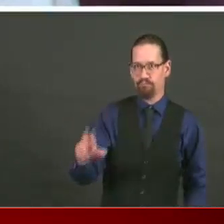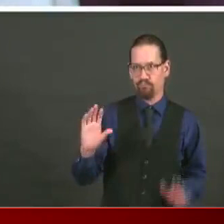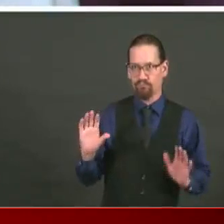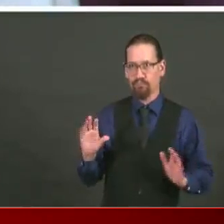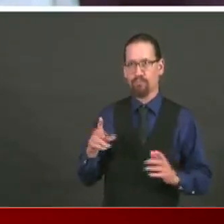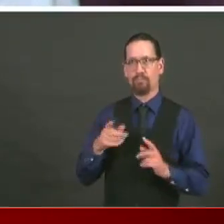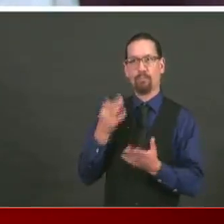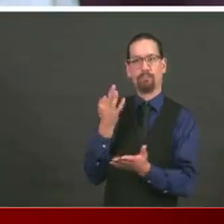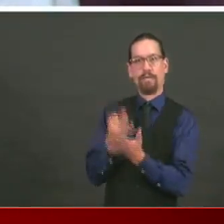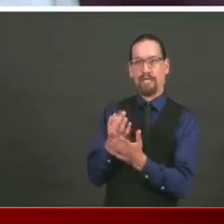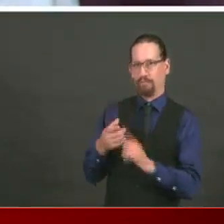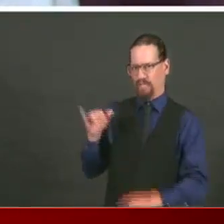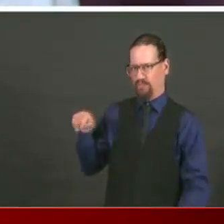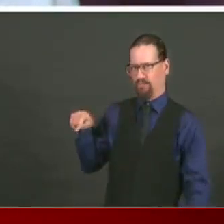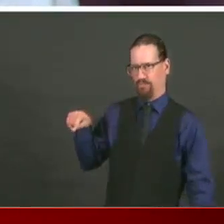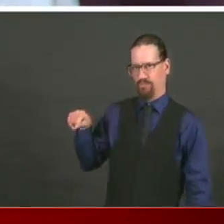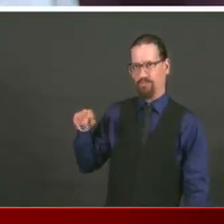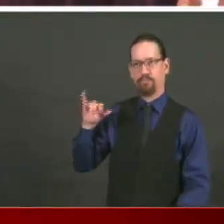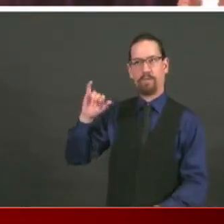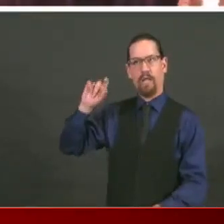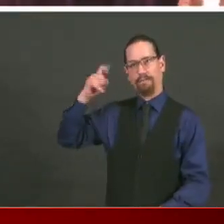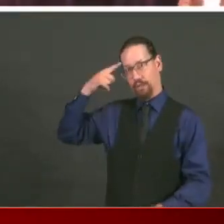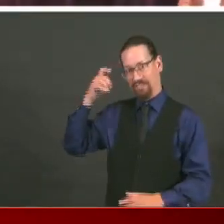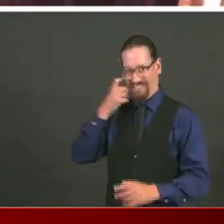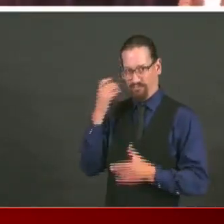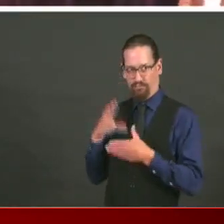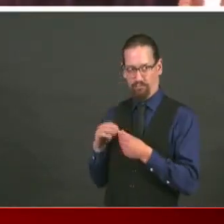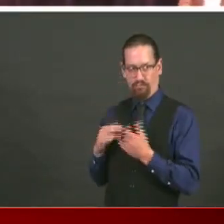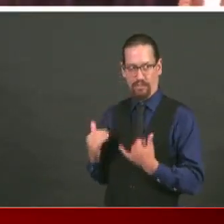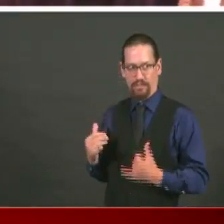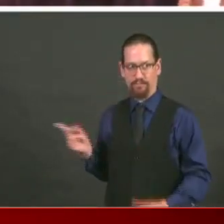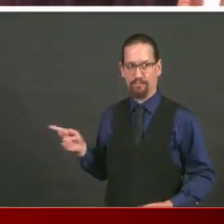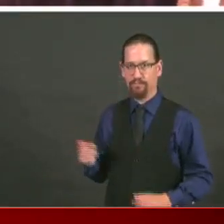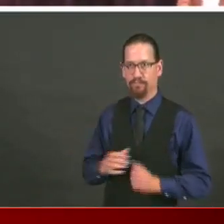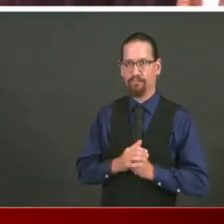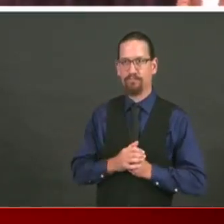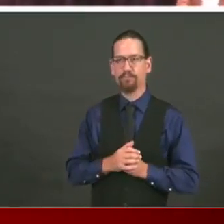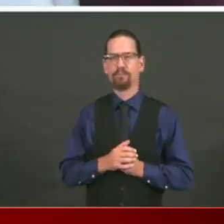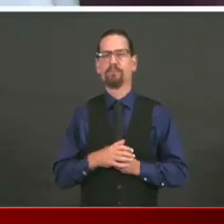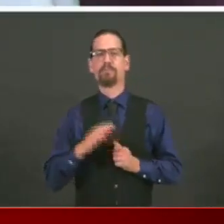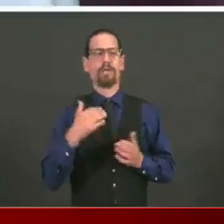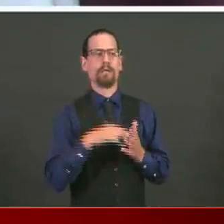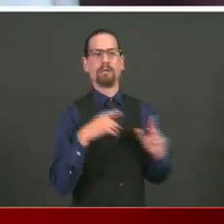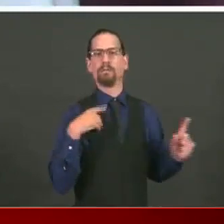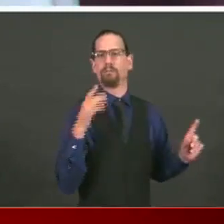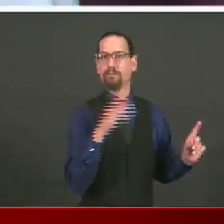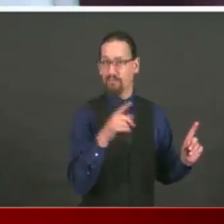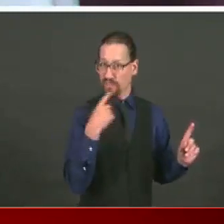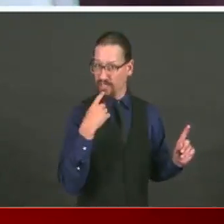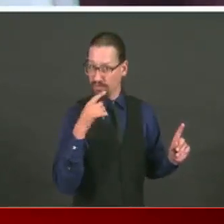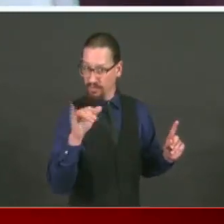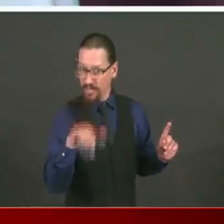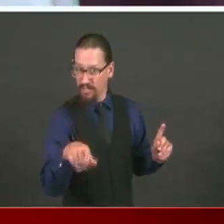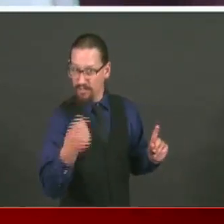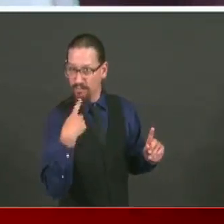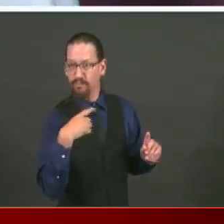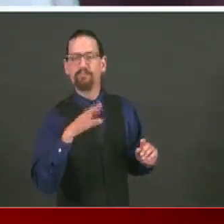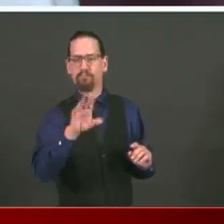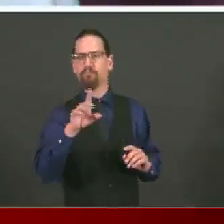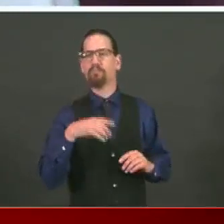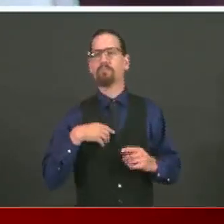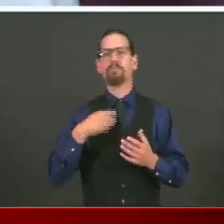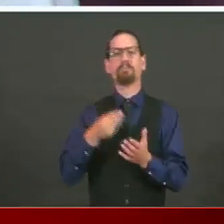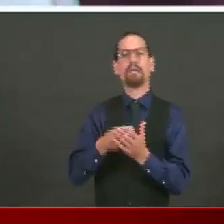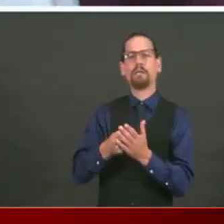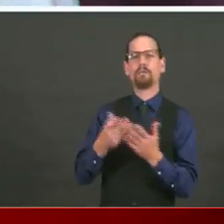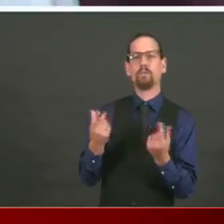governor is debuting today. Will this represent taxable income? We don't know the answer to that from the federal government. It's a very good question.